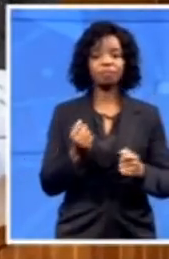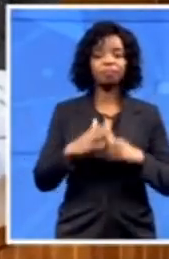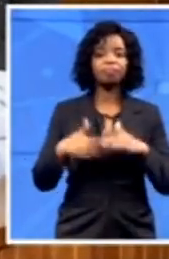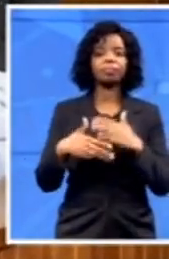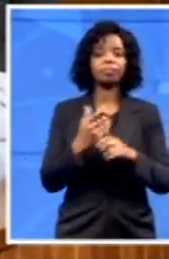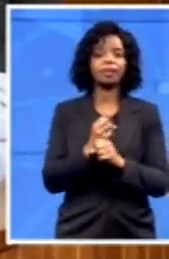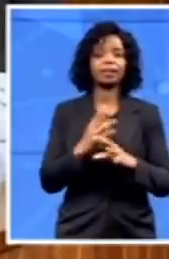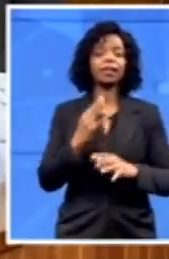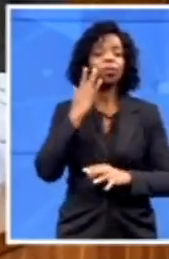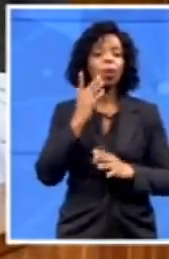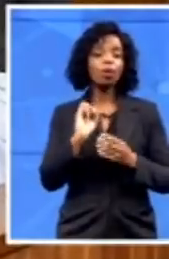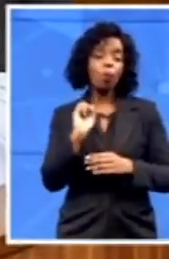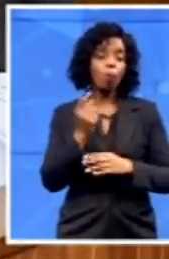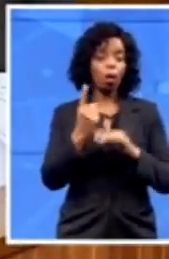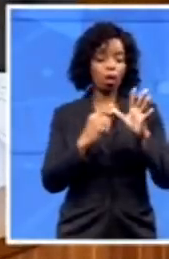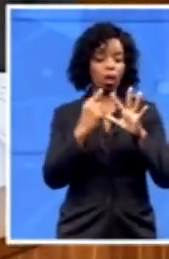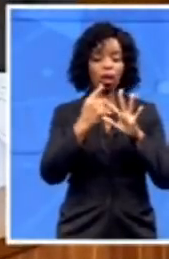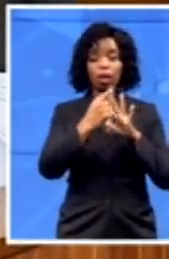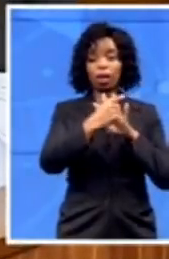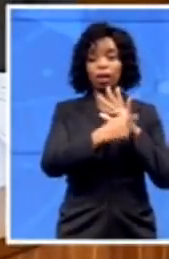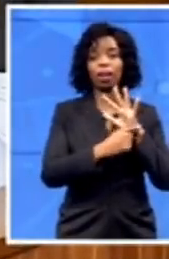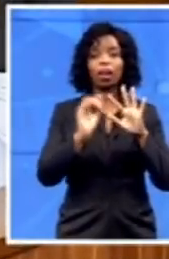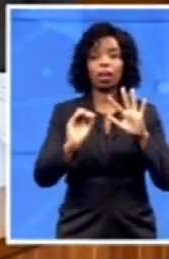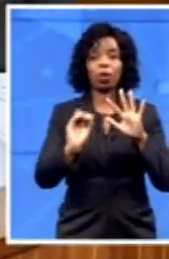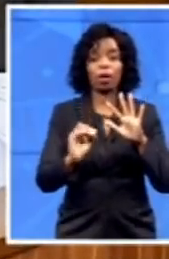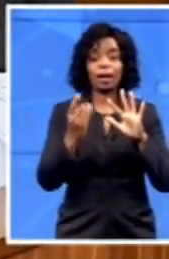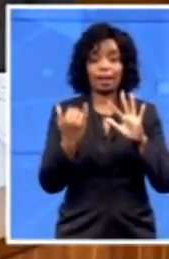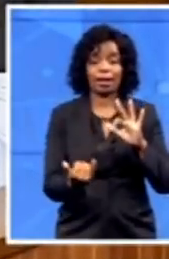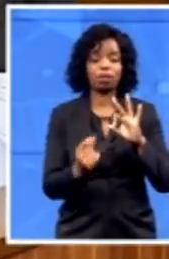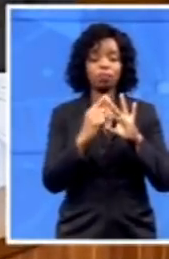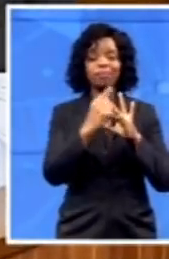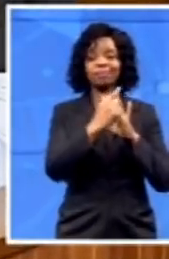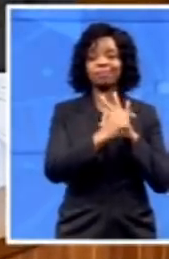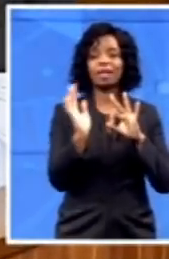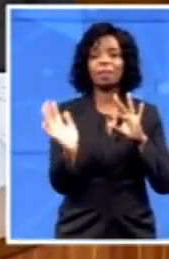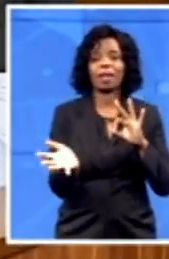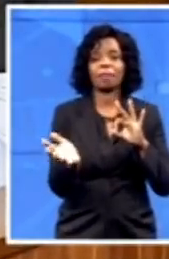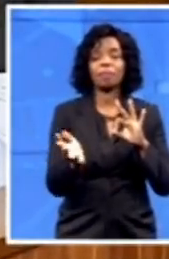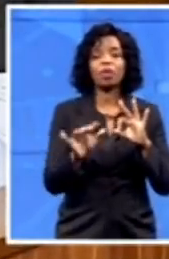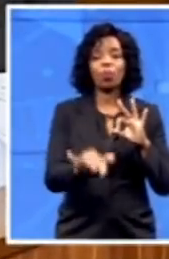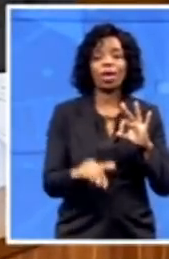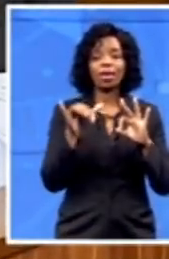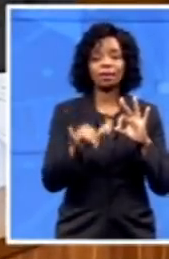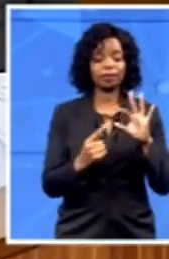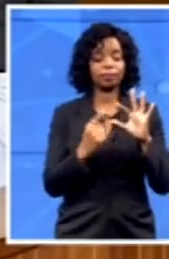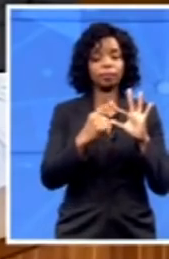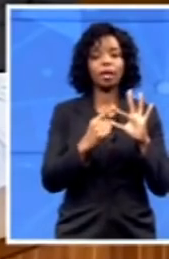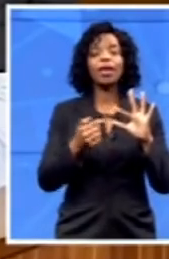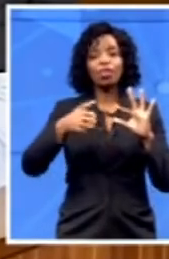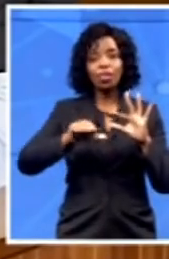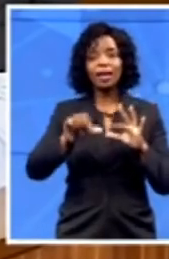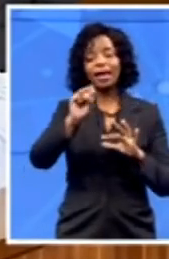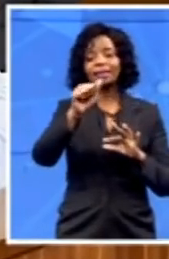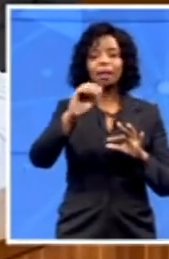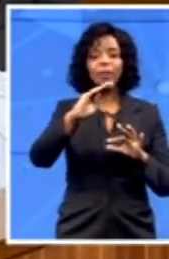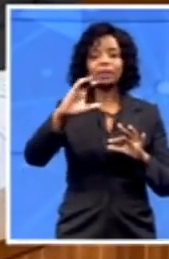And as always, the proceedings will be taken live on all the SABC television, radio, and online platforms.